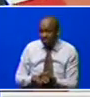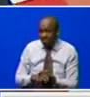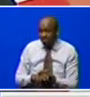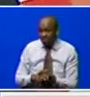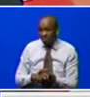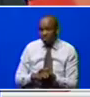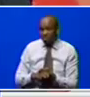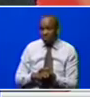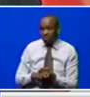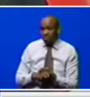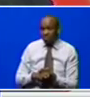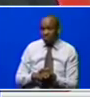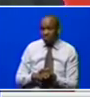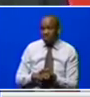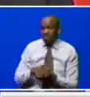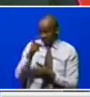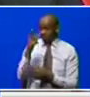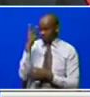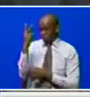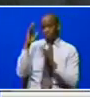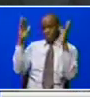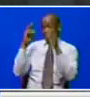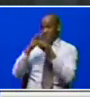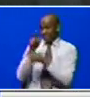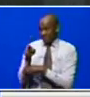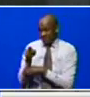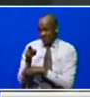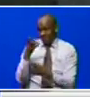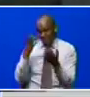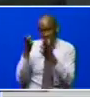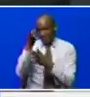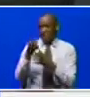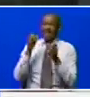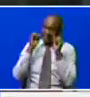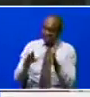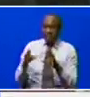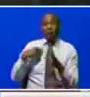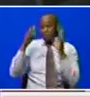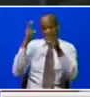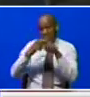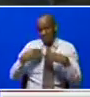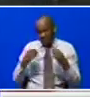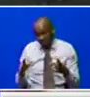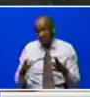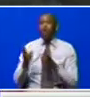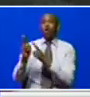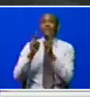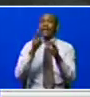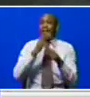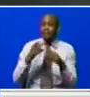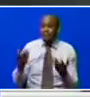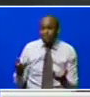To the point that these two big names will no longer be there now that we have no big names and we have ordinary names